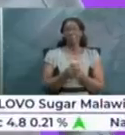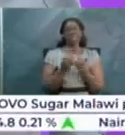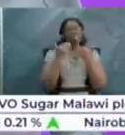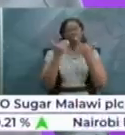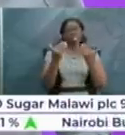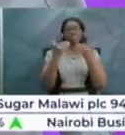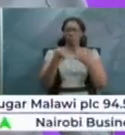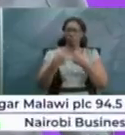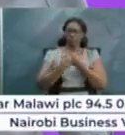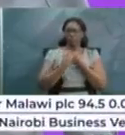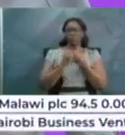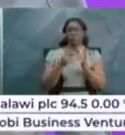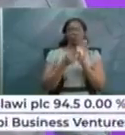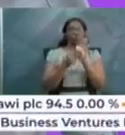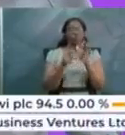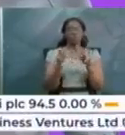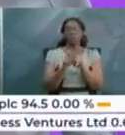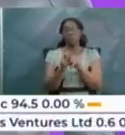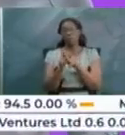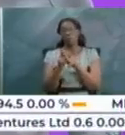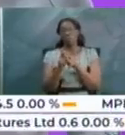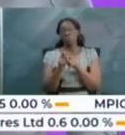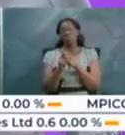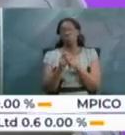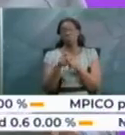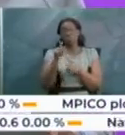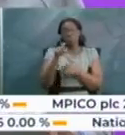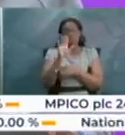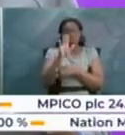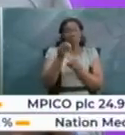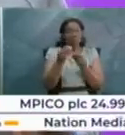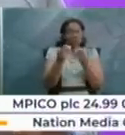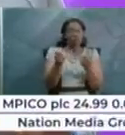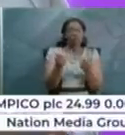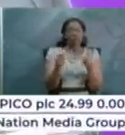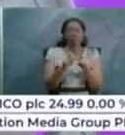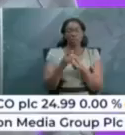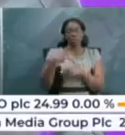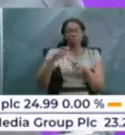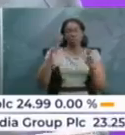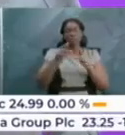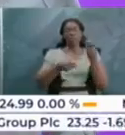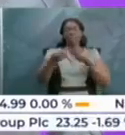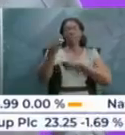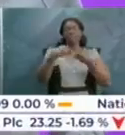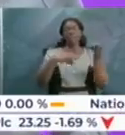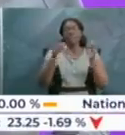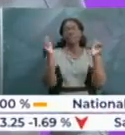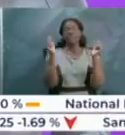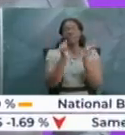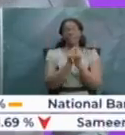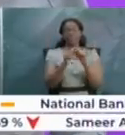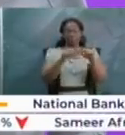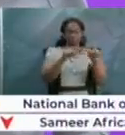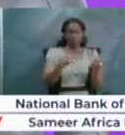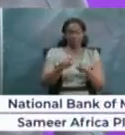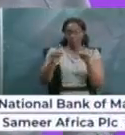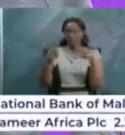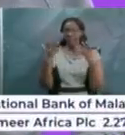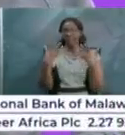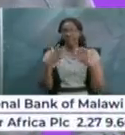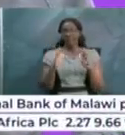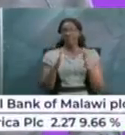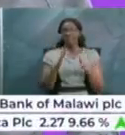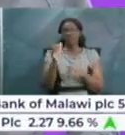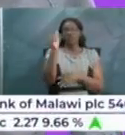guys for supporting the show and also for taking these things for your needs. So we have already sold 10 packets of the